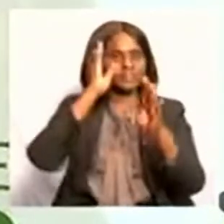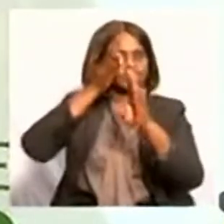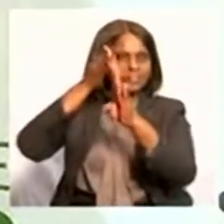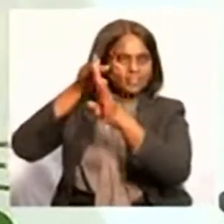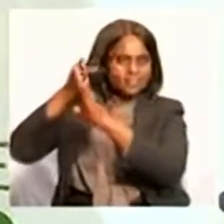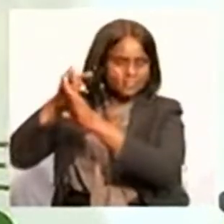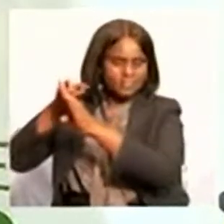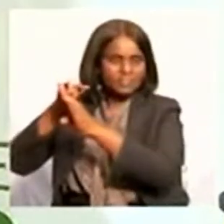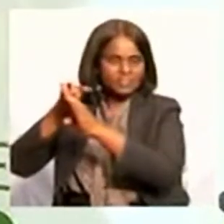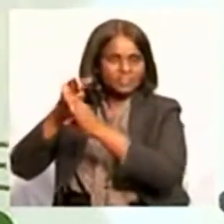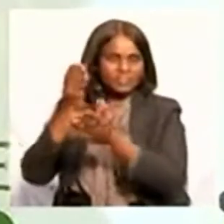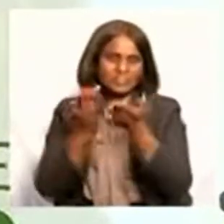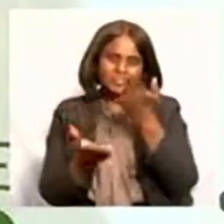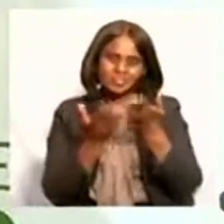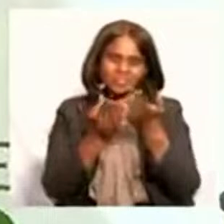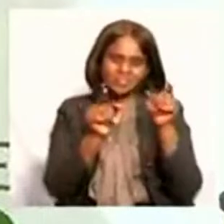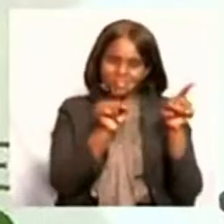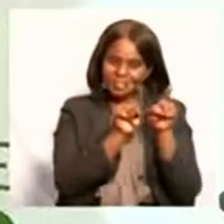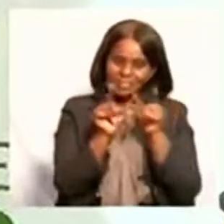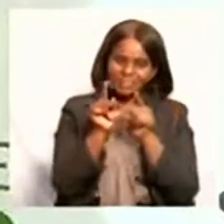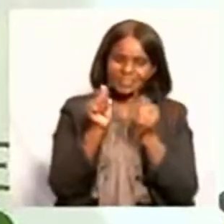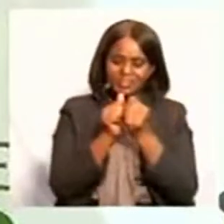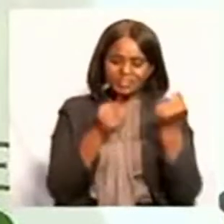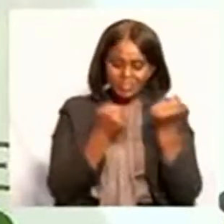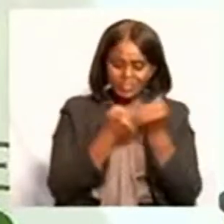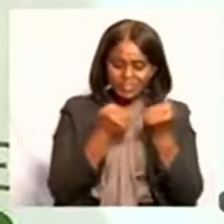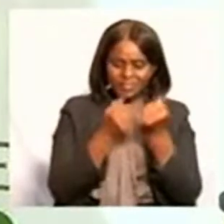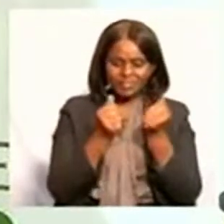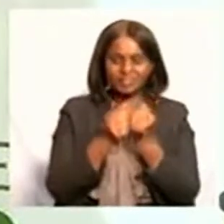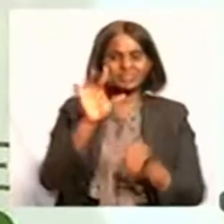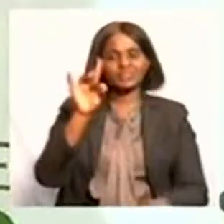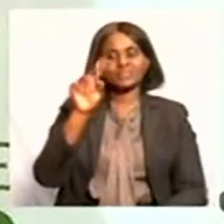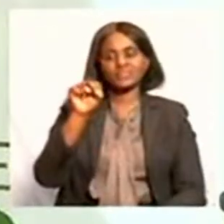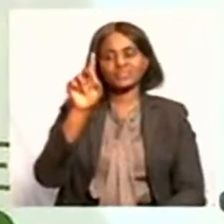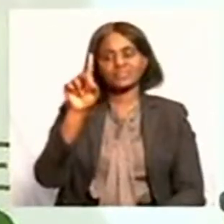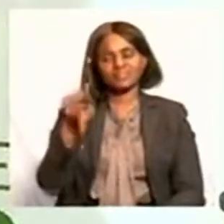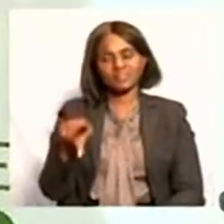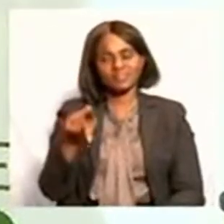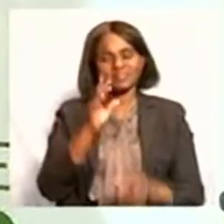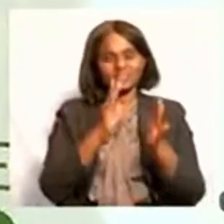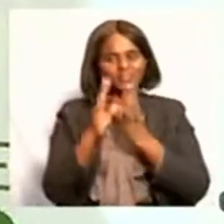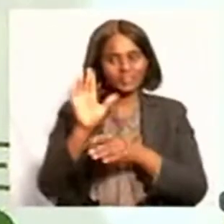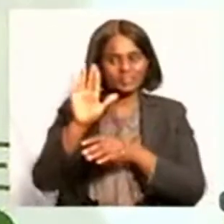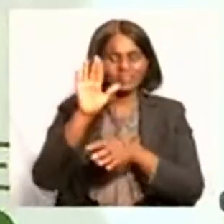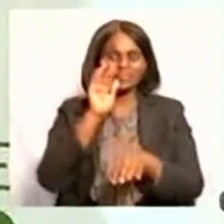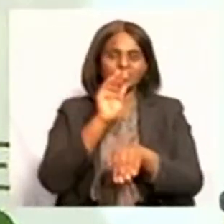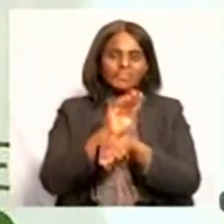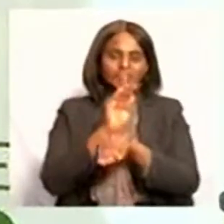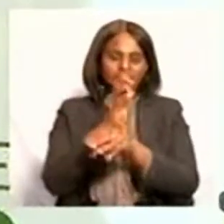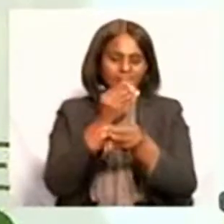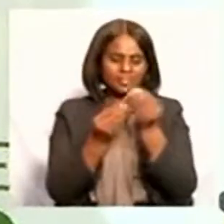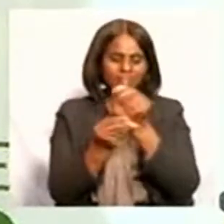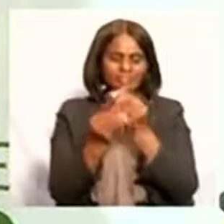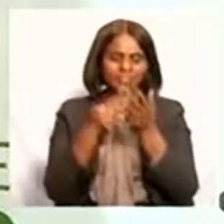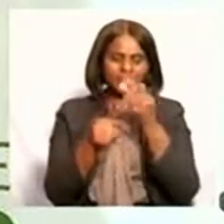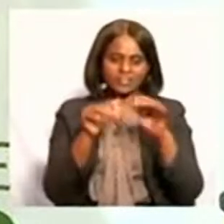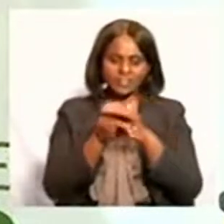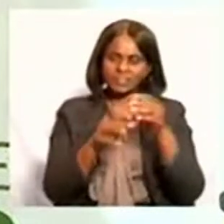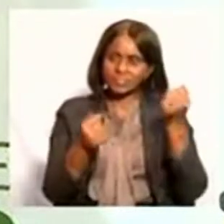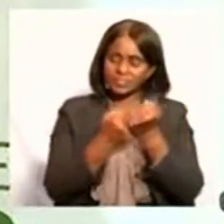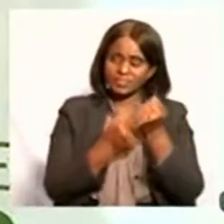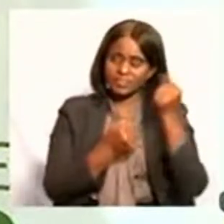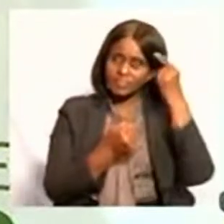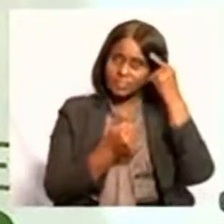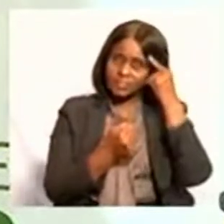and maybe also support with the 8th National Development Plan? What's your contribution? So in supporting